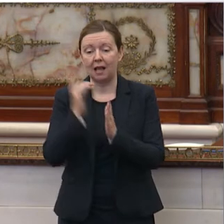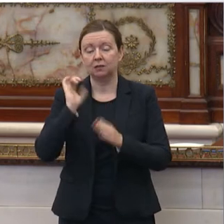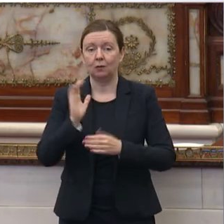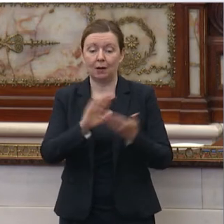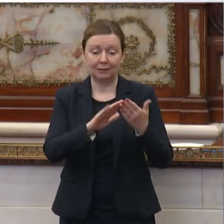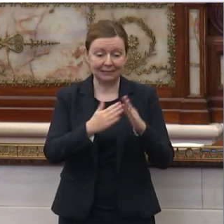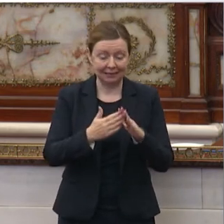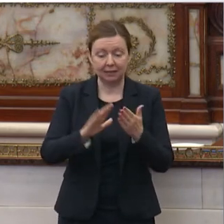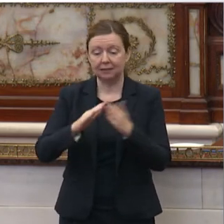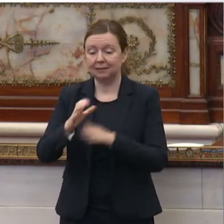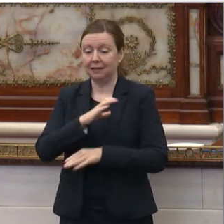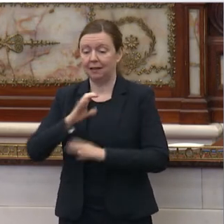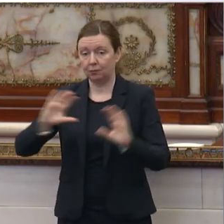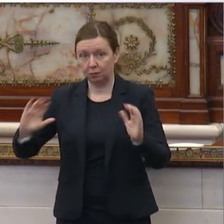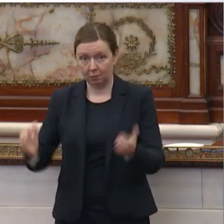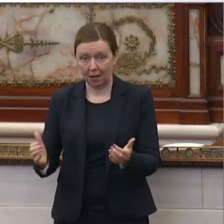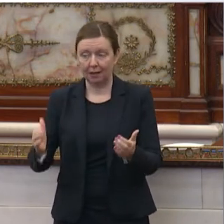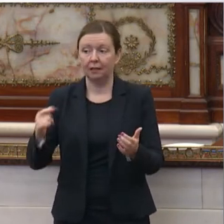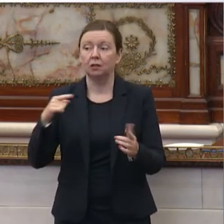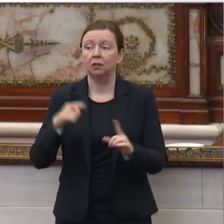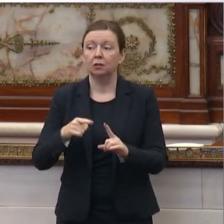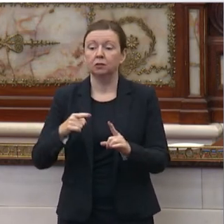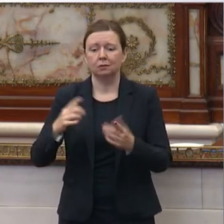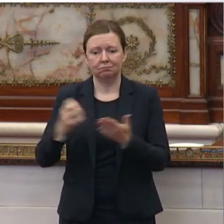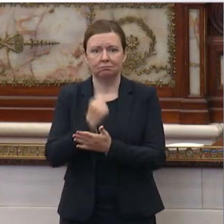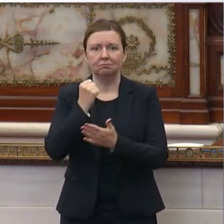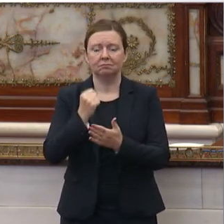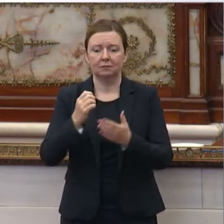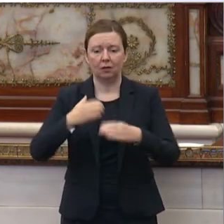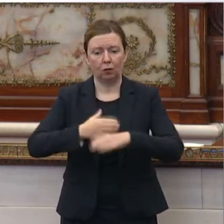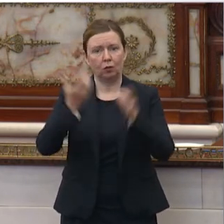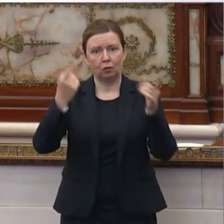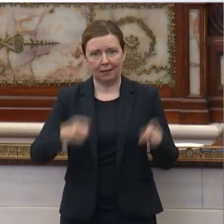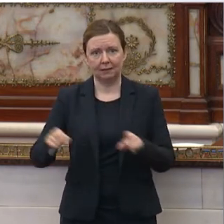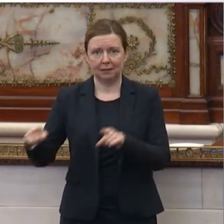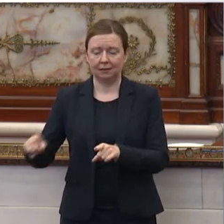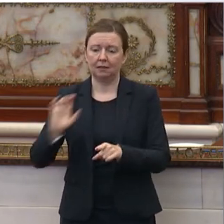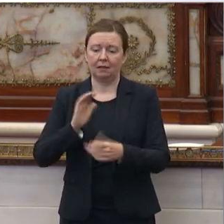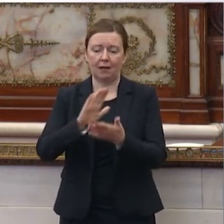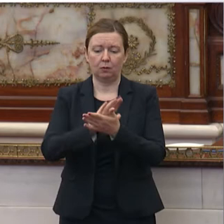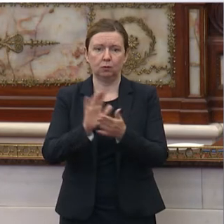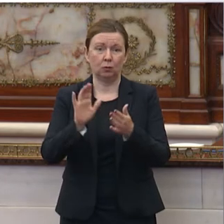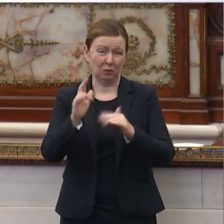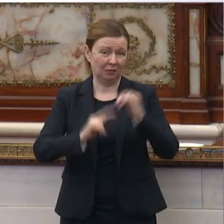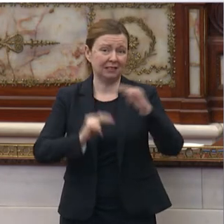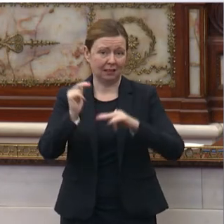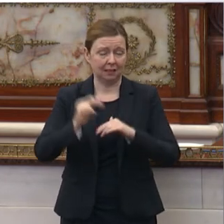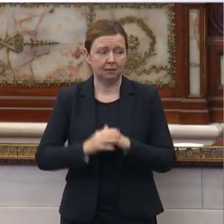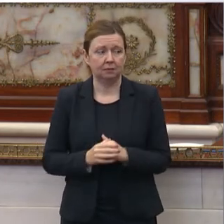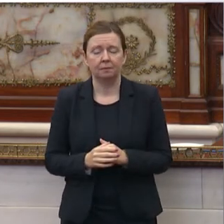and our city council body to substantively tackle the crisis of our school facilities.